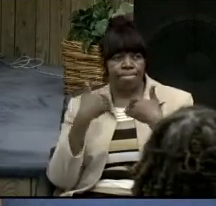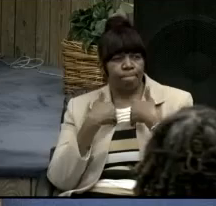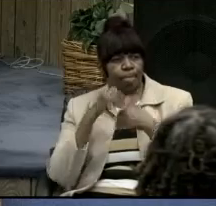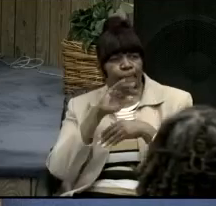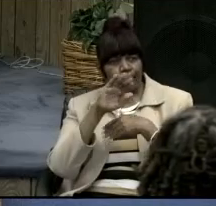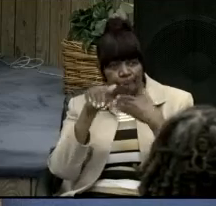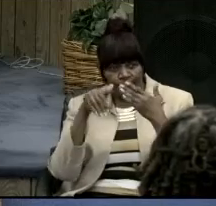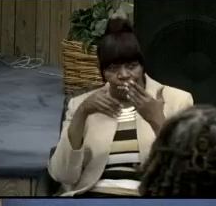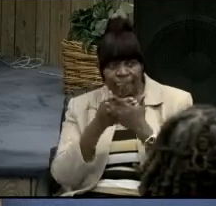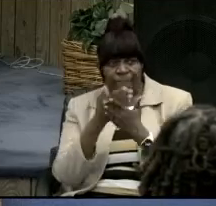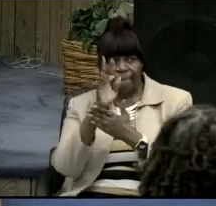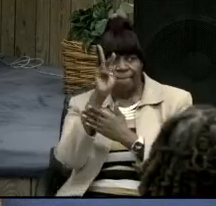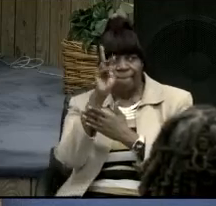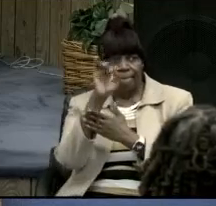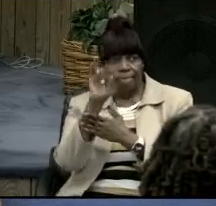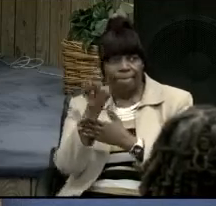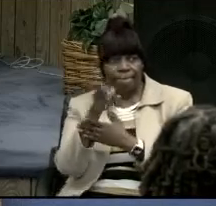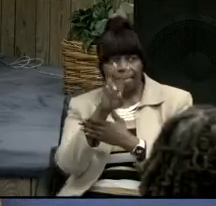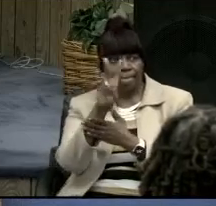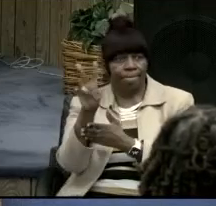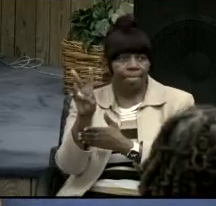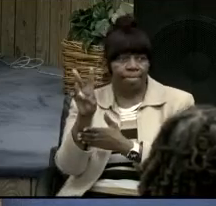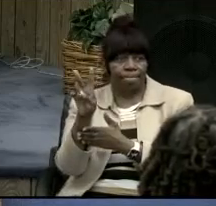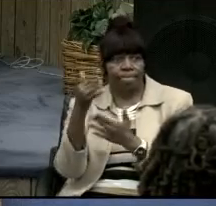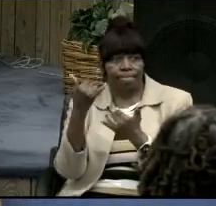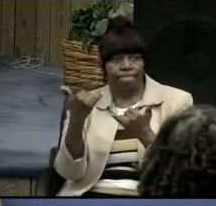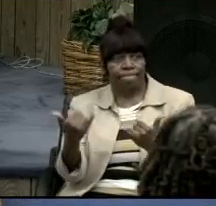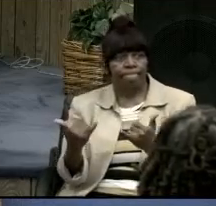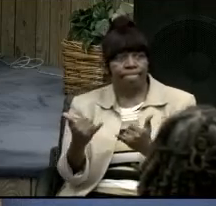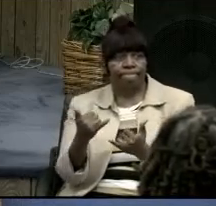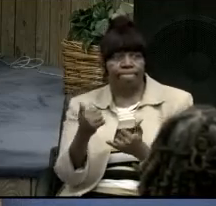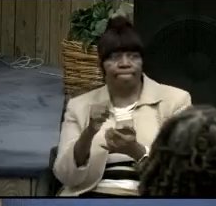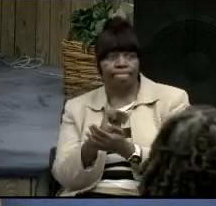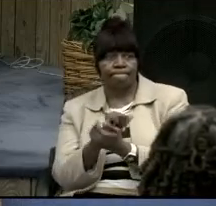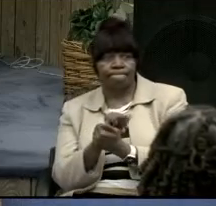I think I have all King James today. All King James.